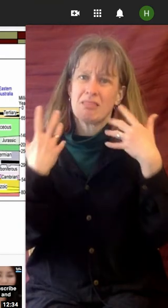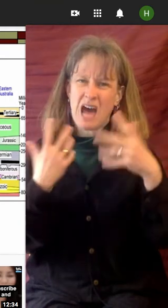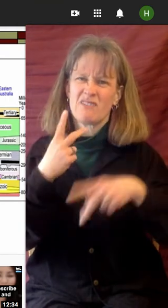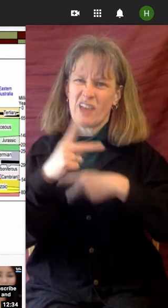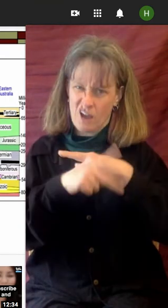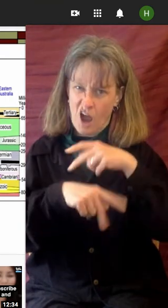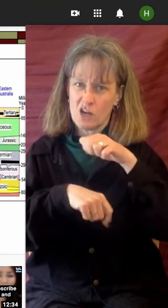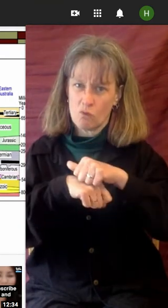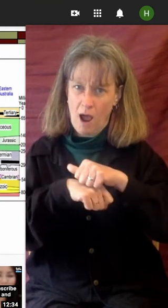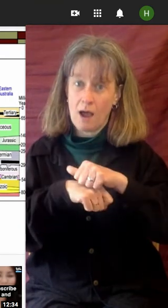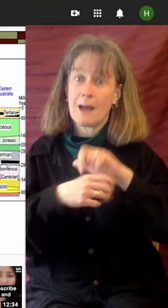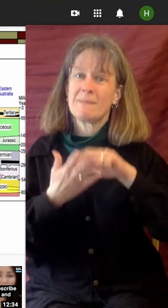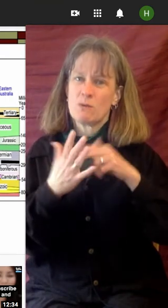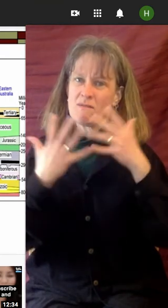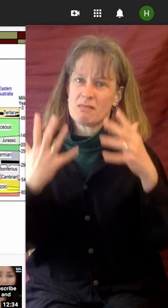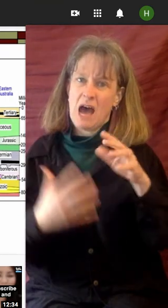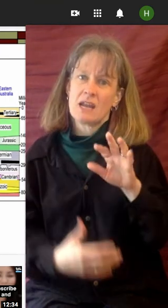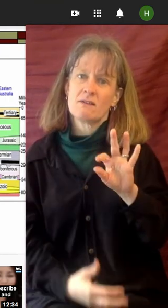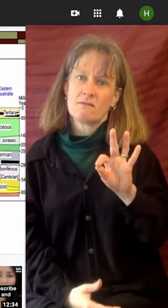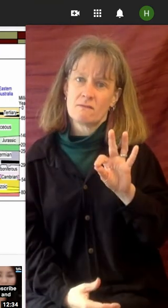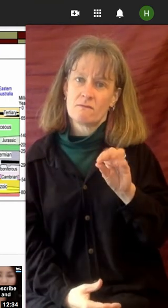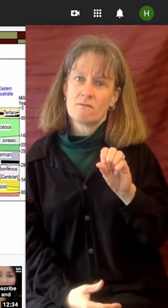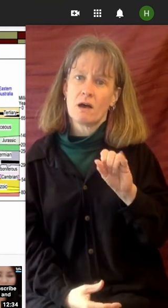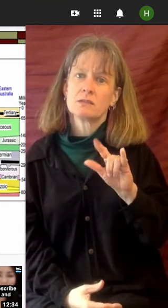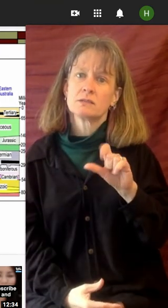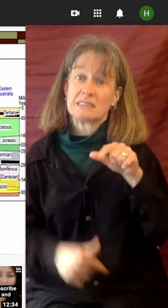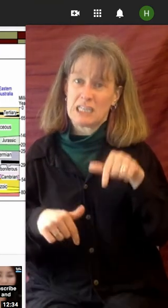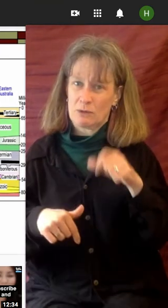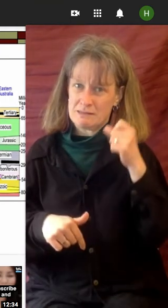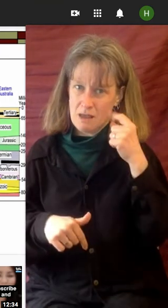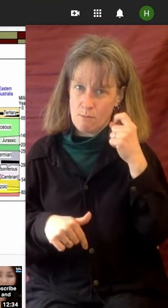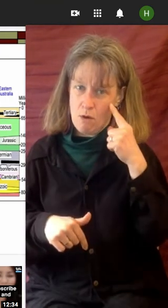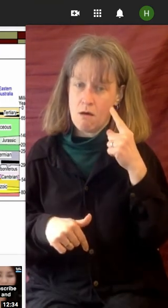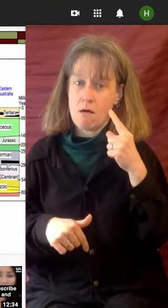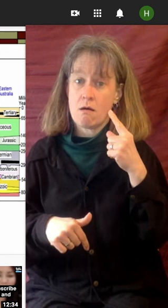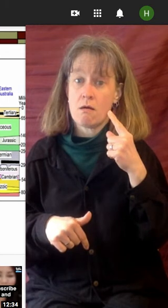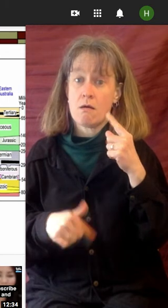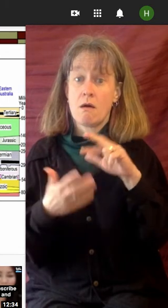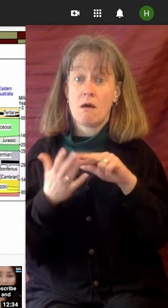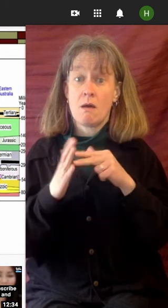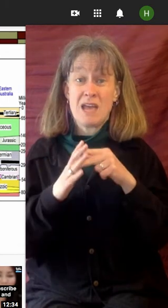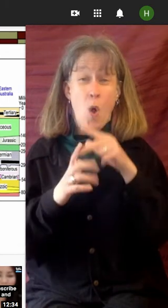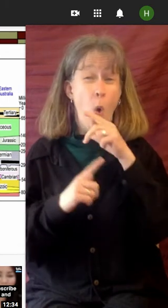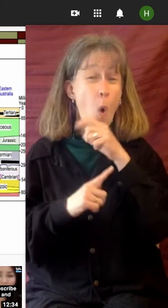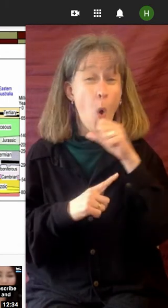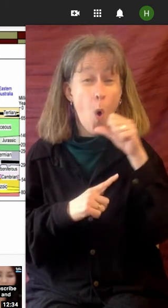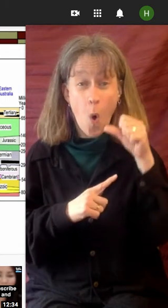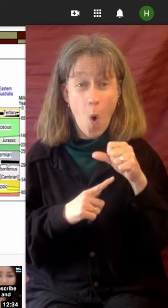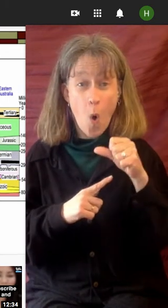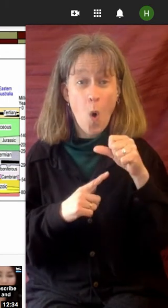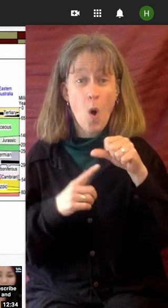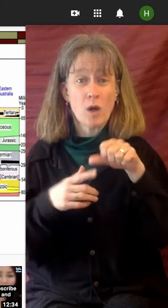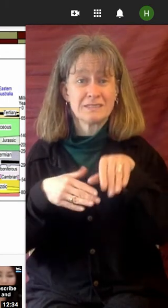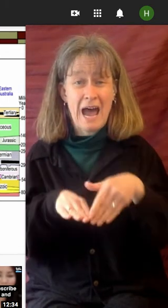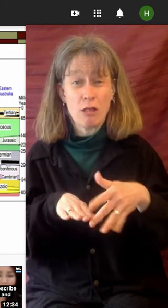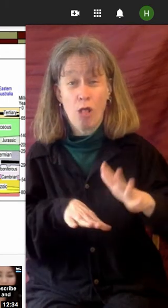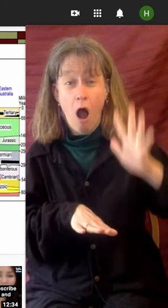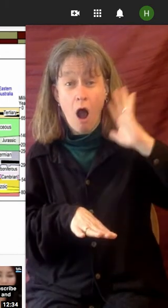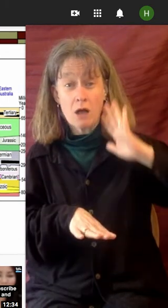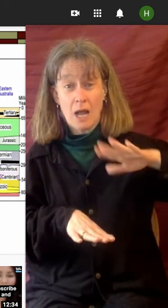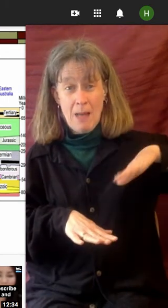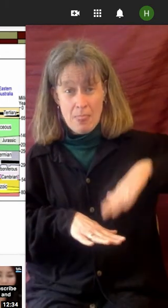is this, that the oldest forms are on the blank here should